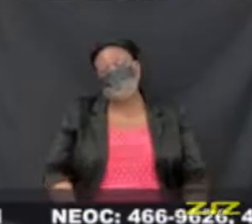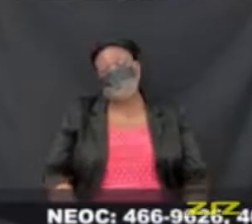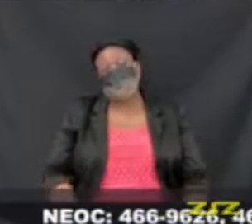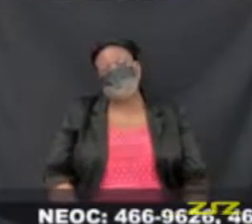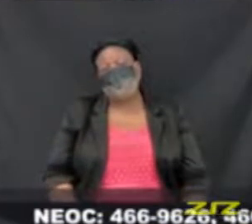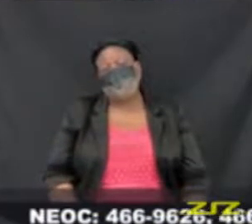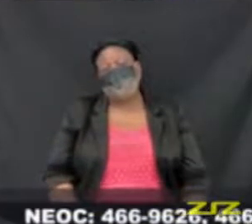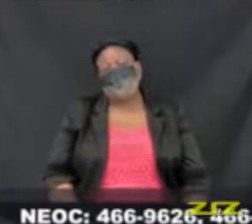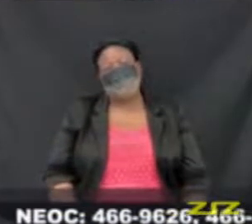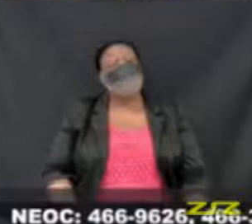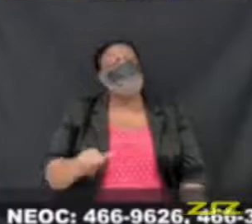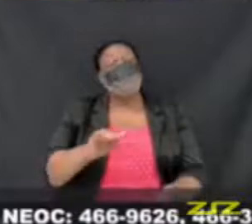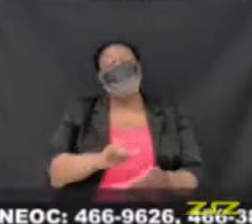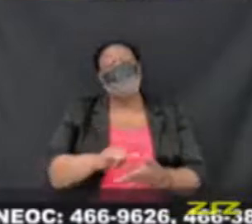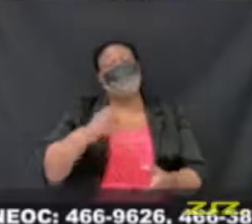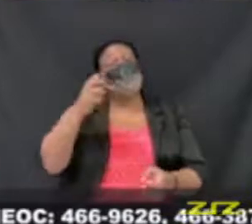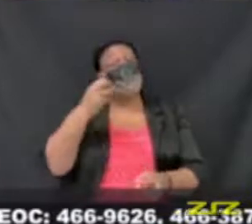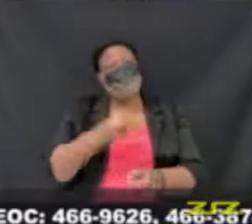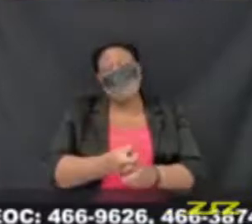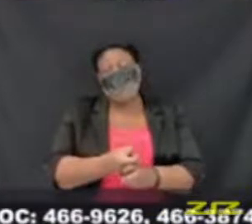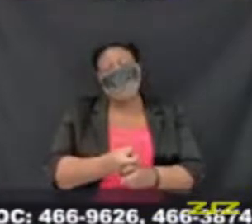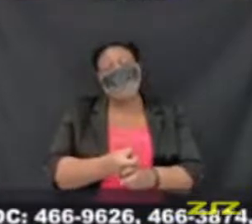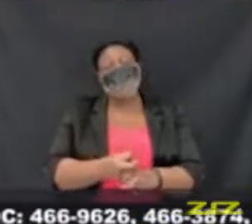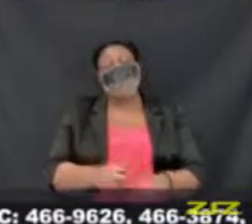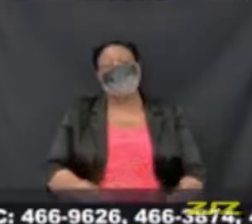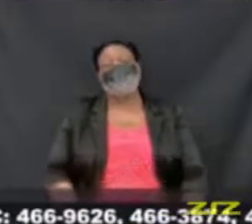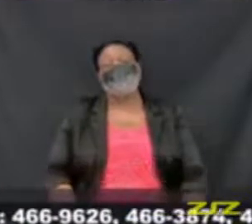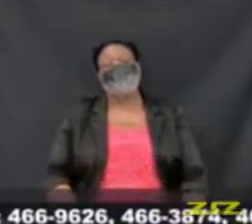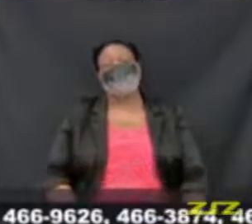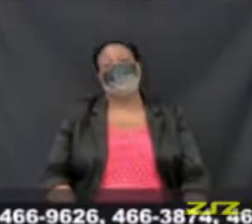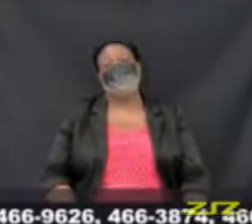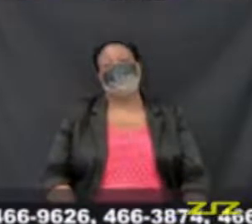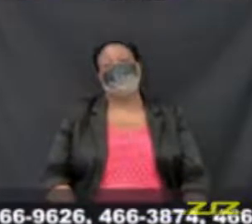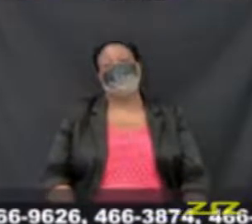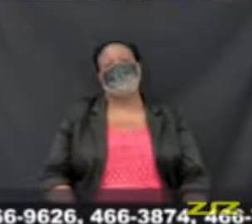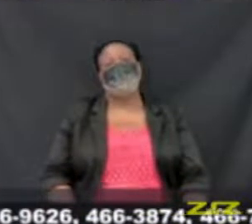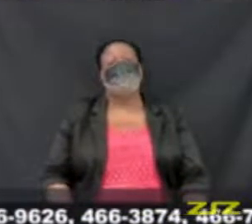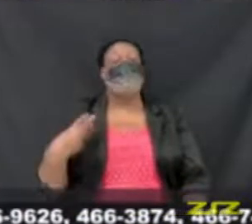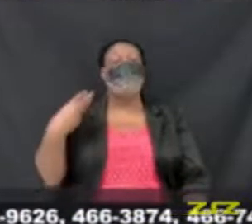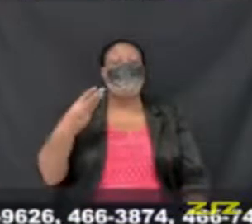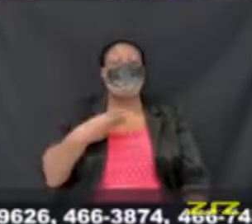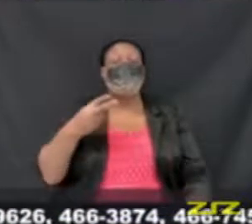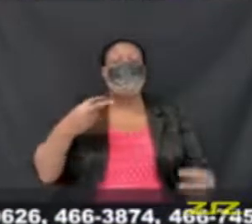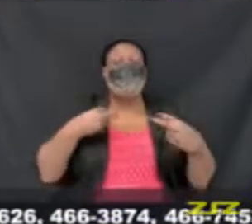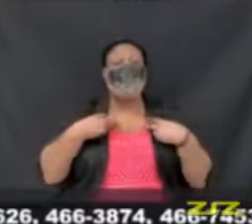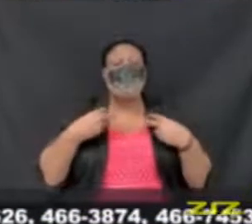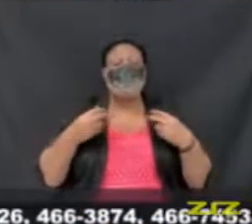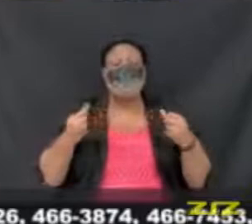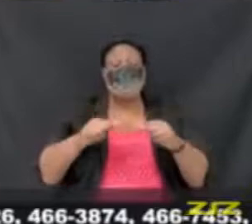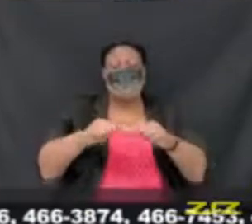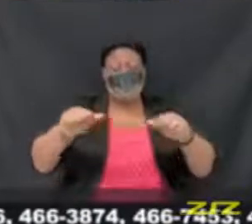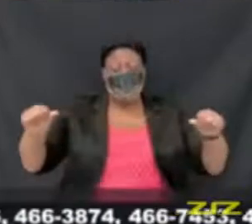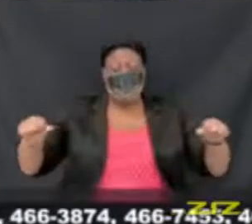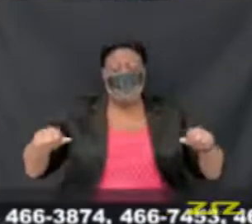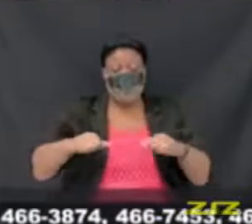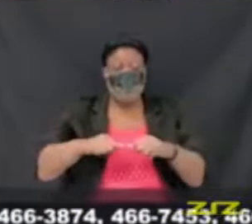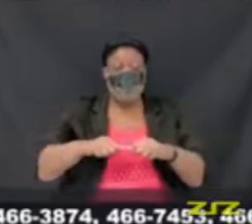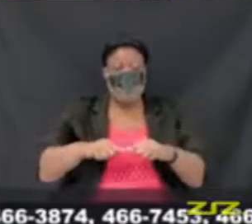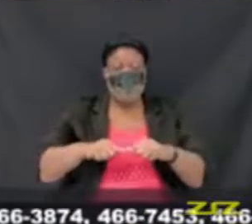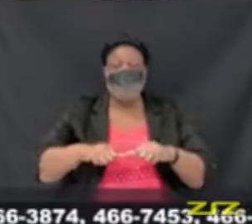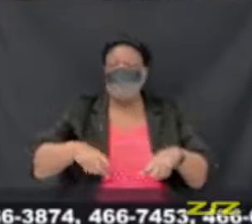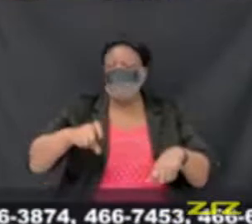it's difficult, and that is not resilient. We are in a geographical area whereby we have to